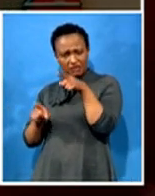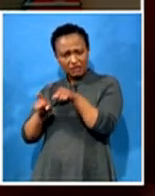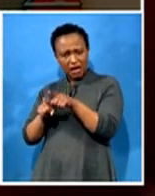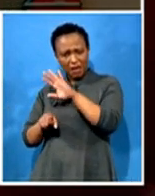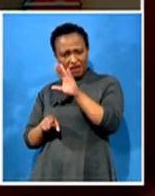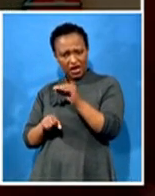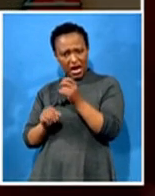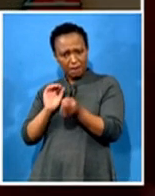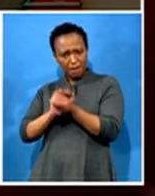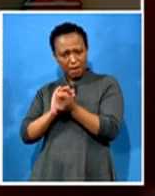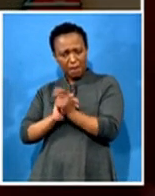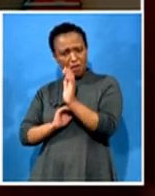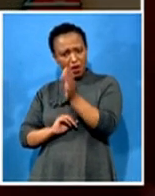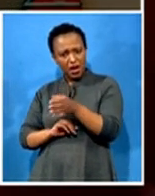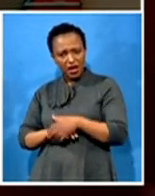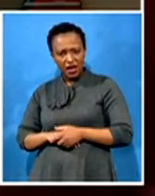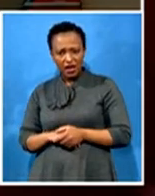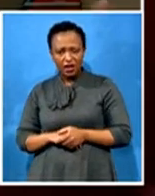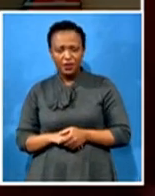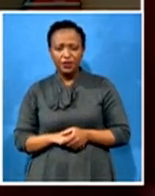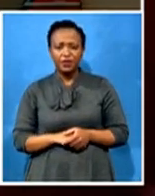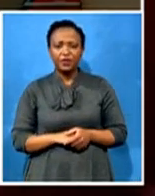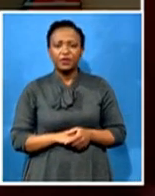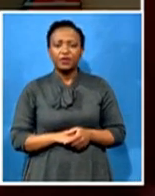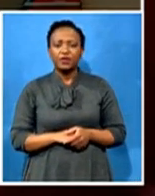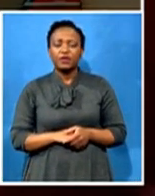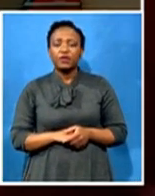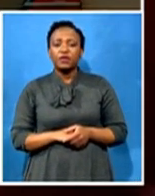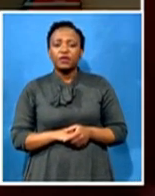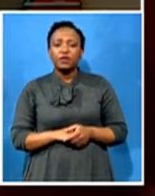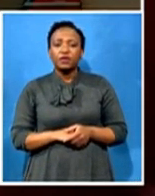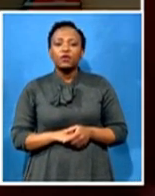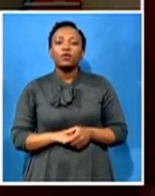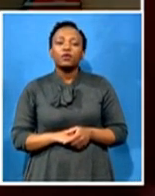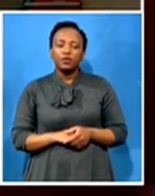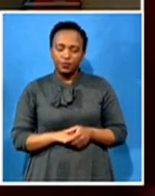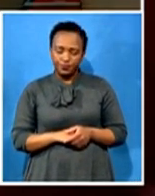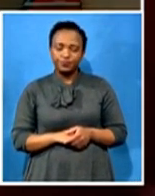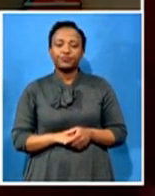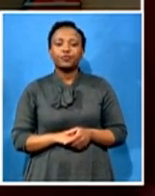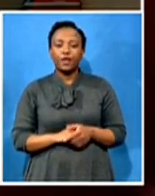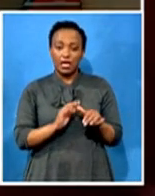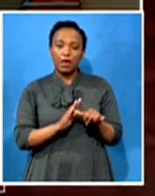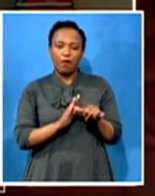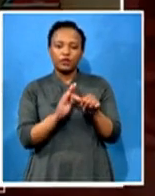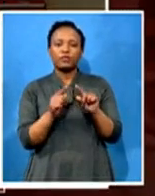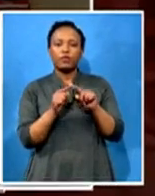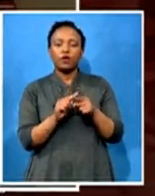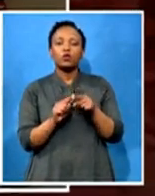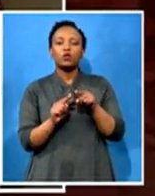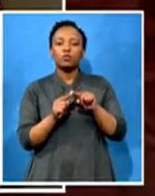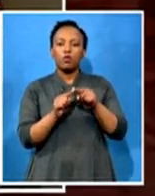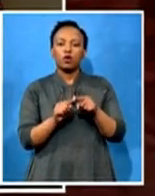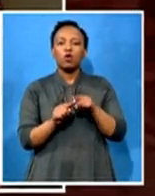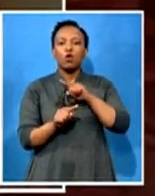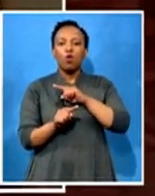I think you make an important point. We absolutely need to be sure that the vaccines that come forward are safe